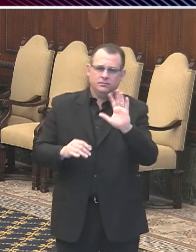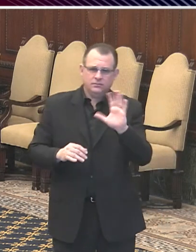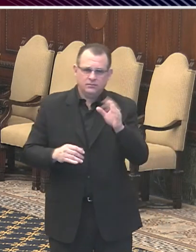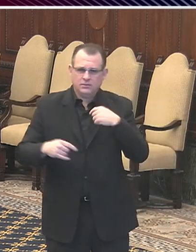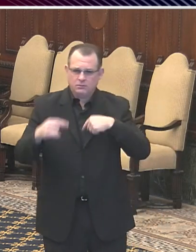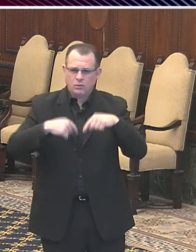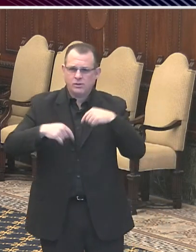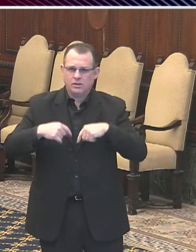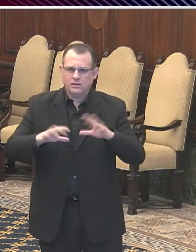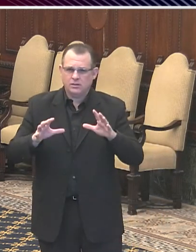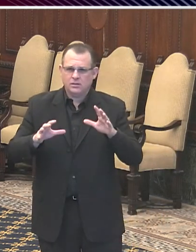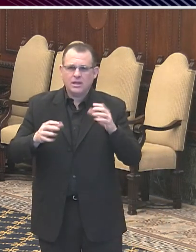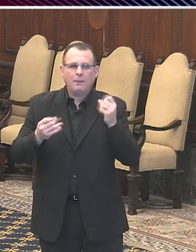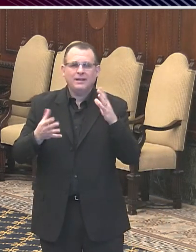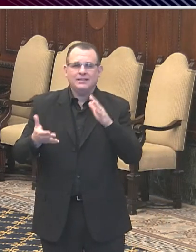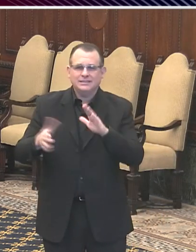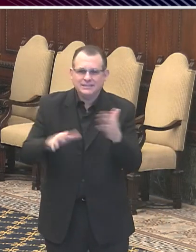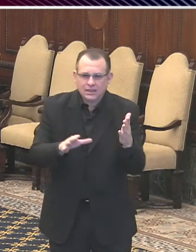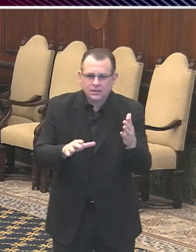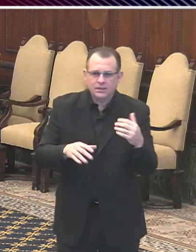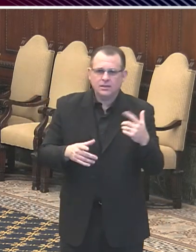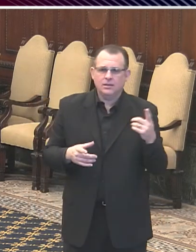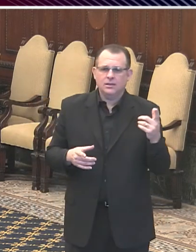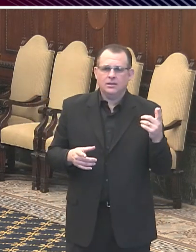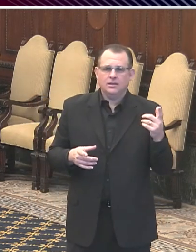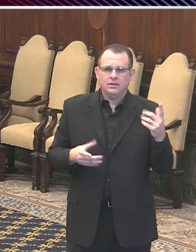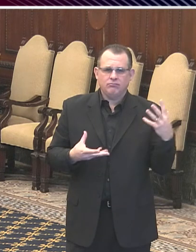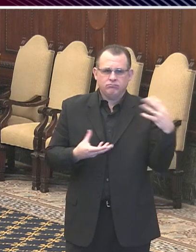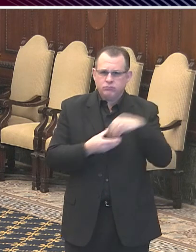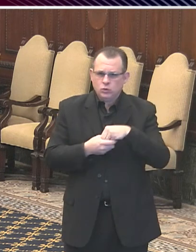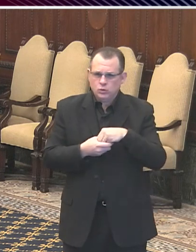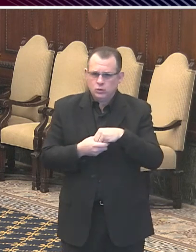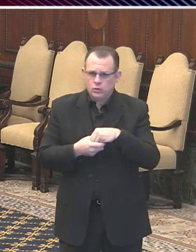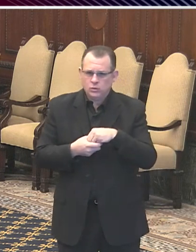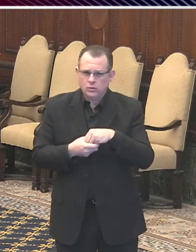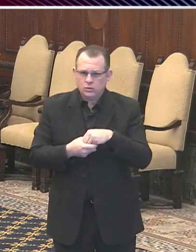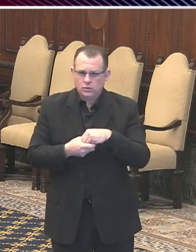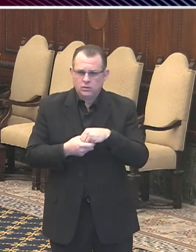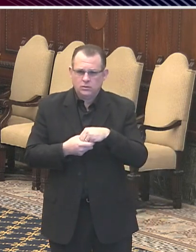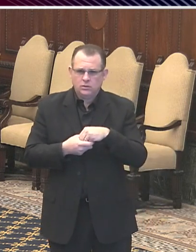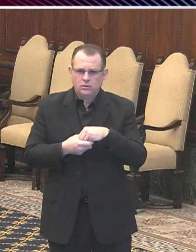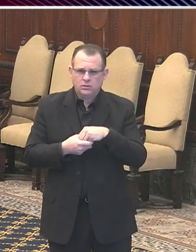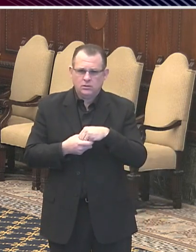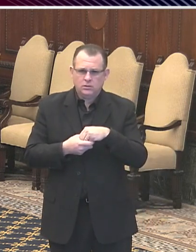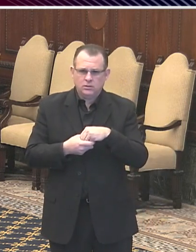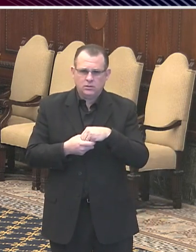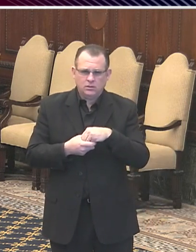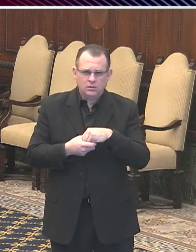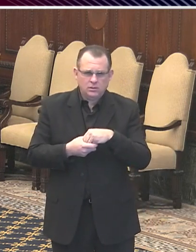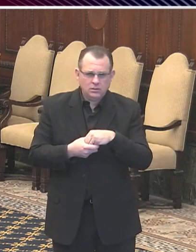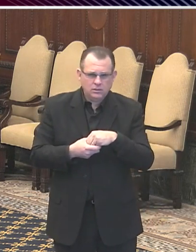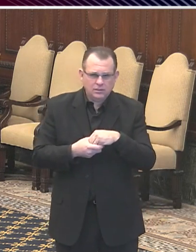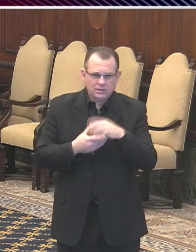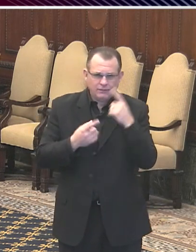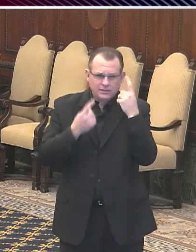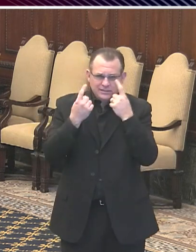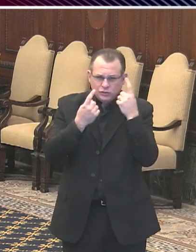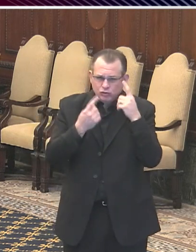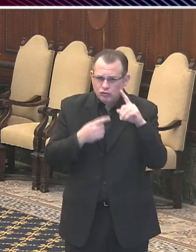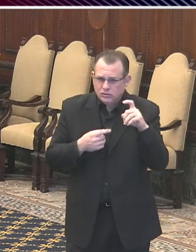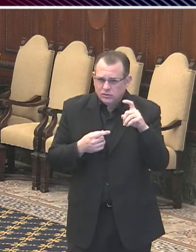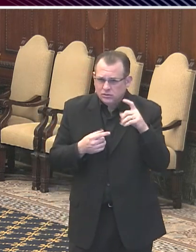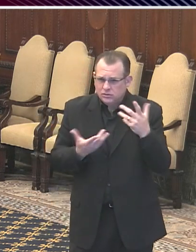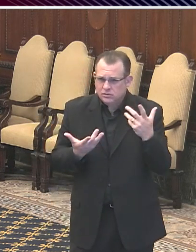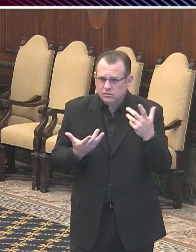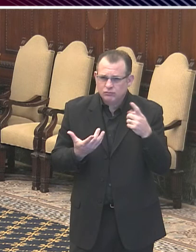may be linked to the coronavirus. I'll take that. So, we have, there's always a number of deaths that are